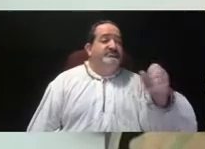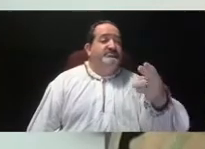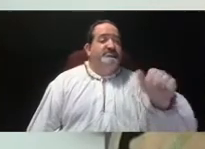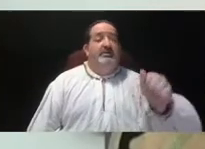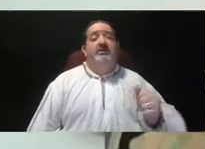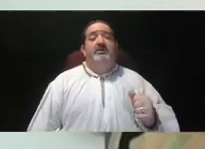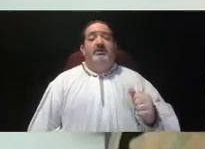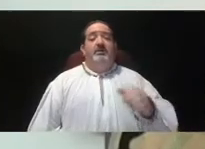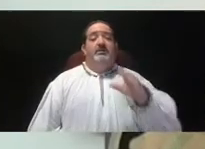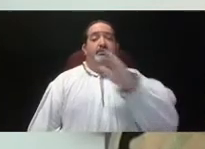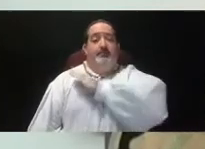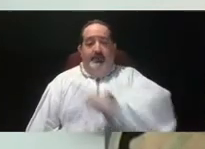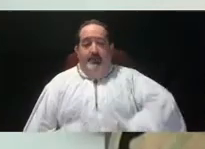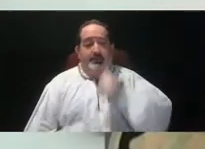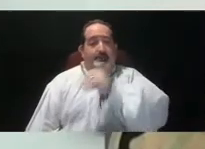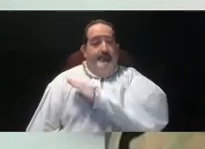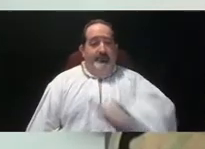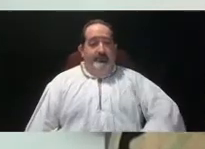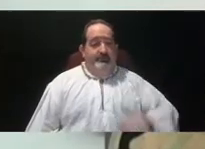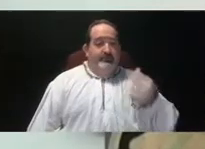Gyldenholt.